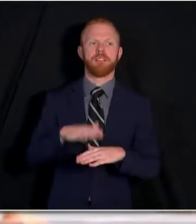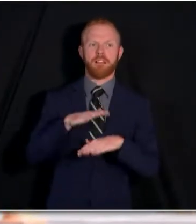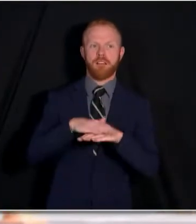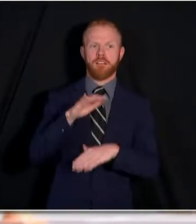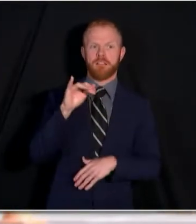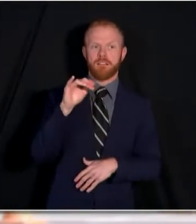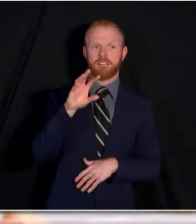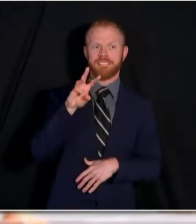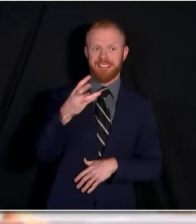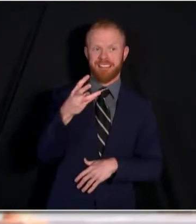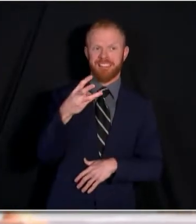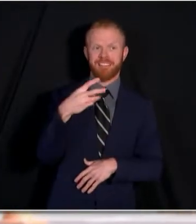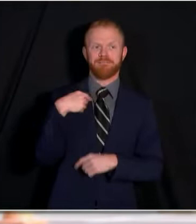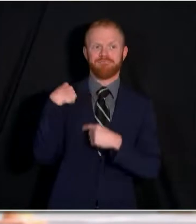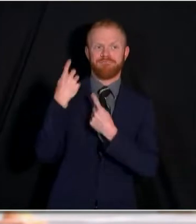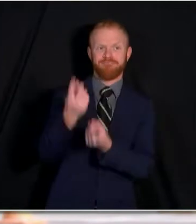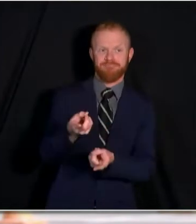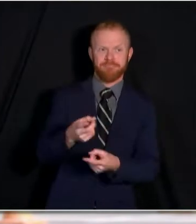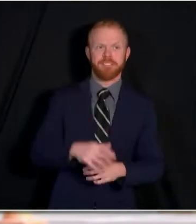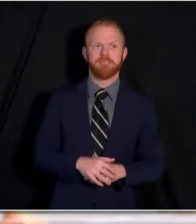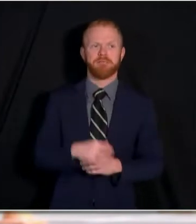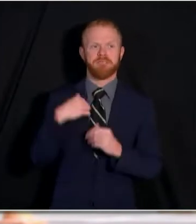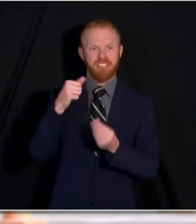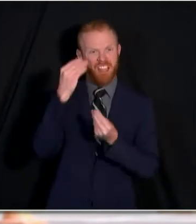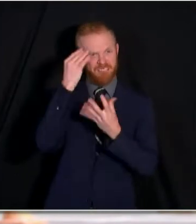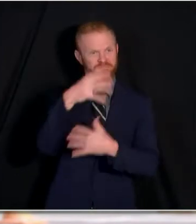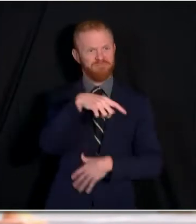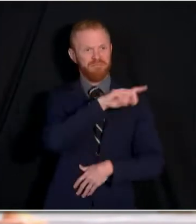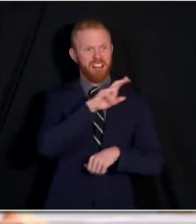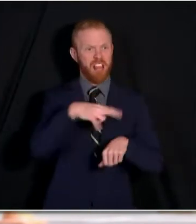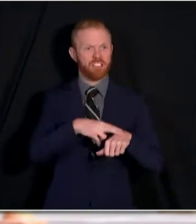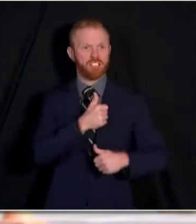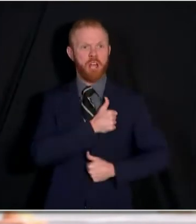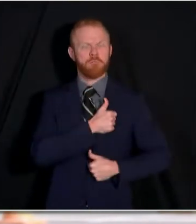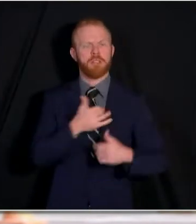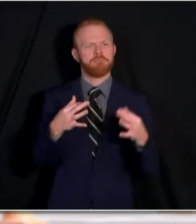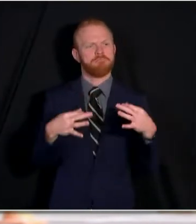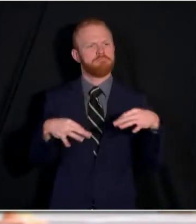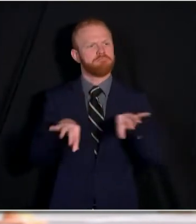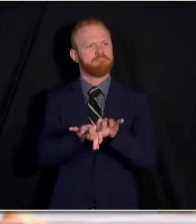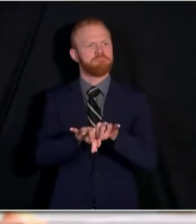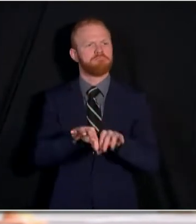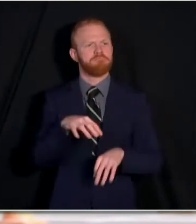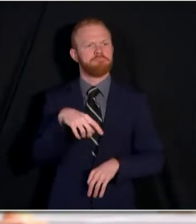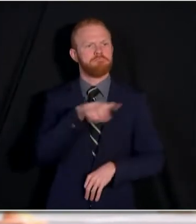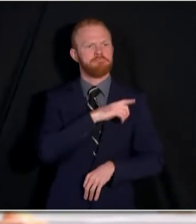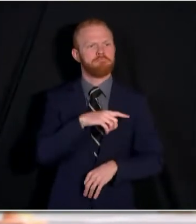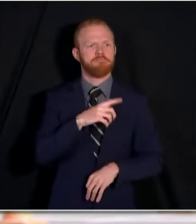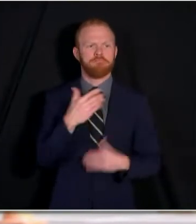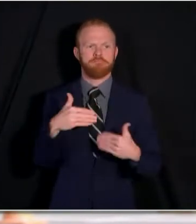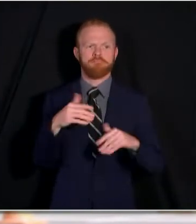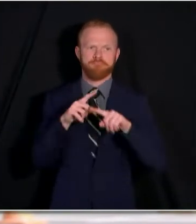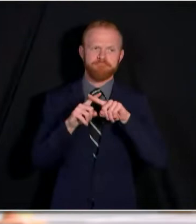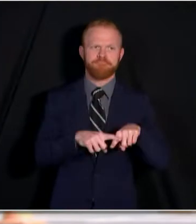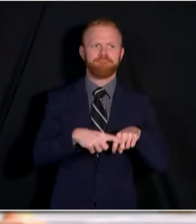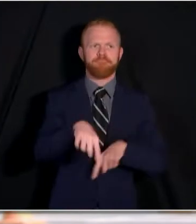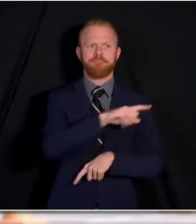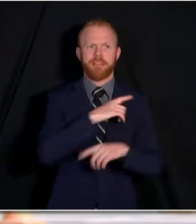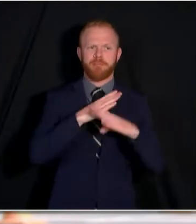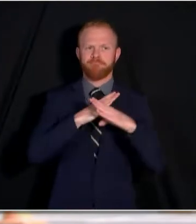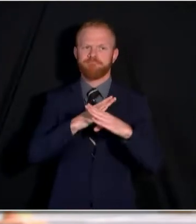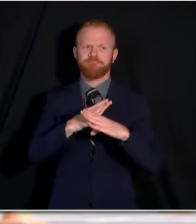the National Guard is an institution that not only do our communities rely on in situations like this, but